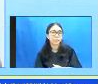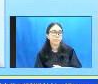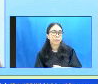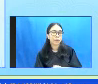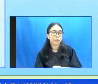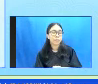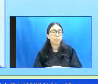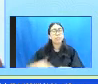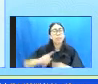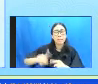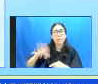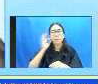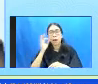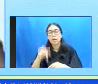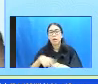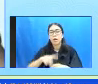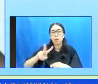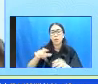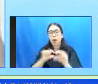it properly. So maybe you can repeat it.